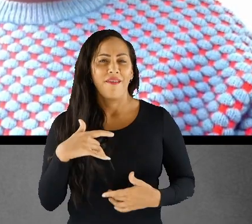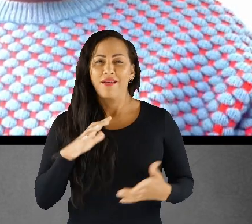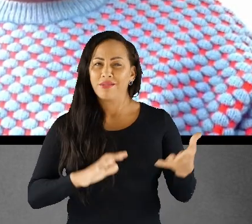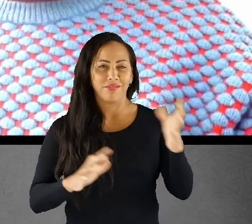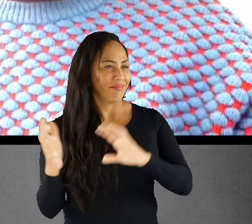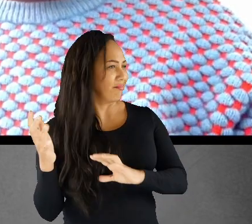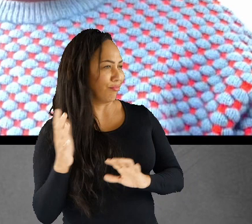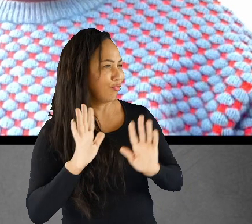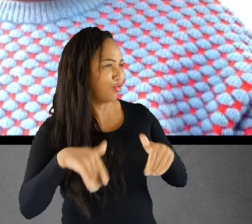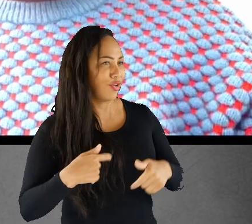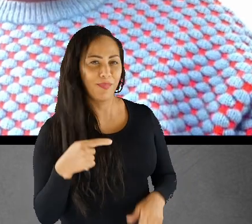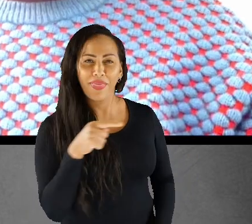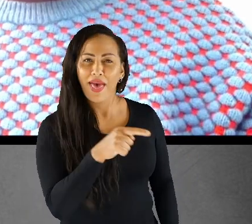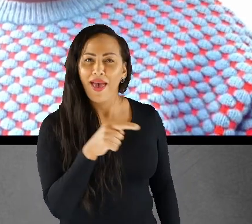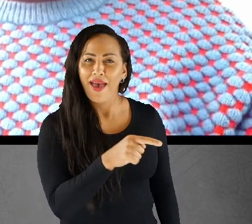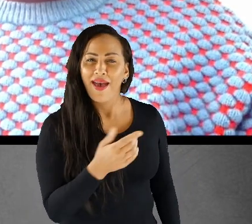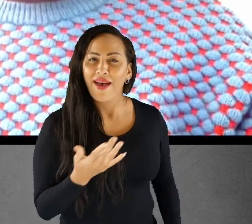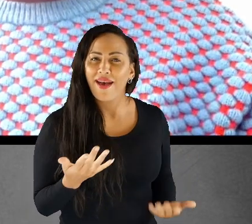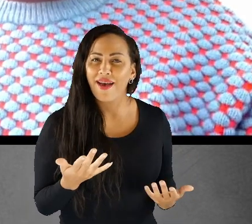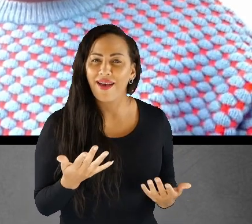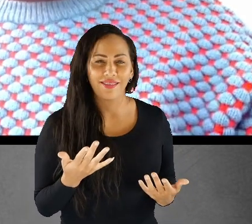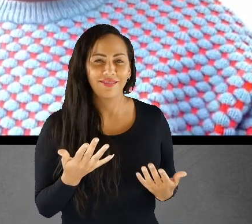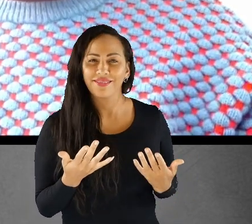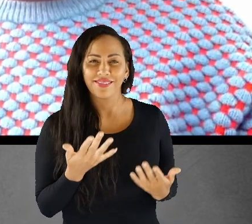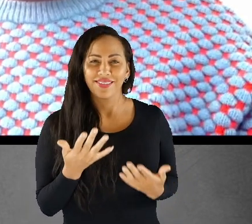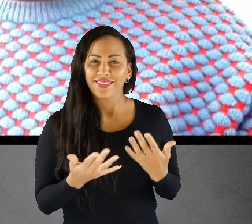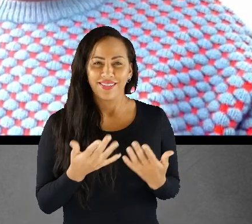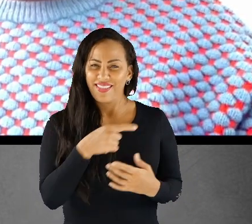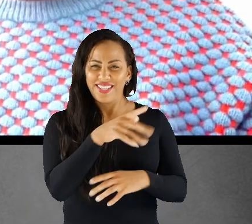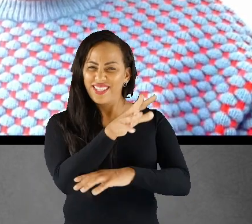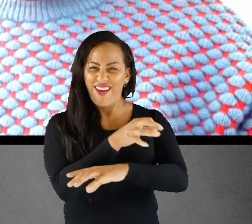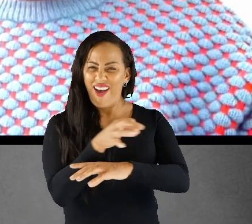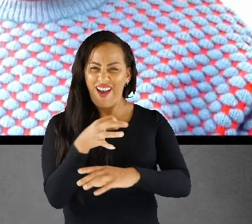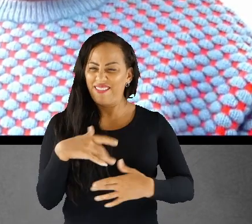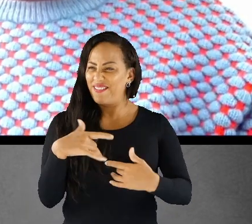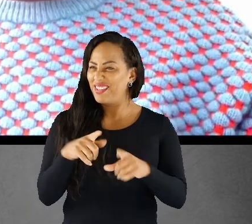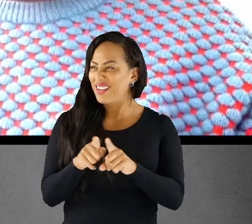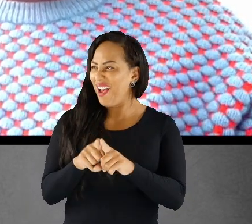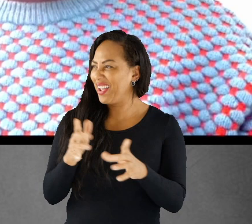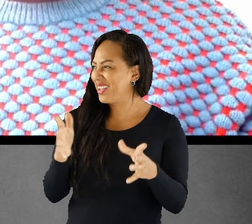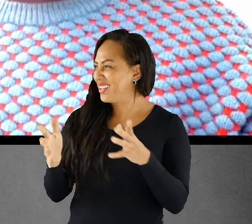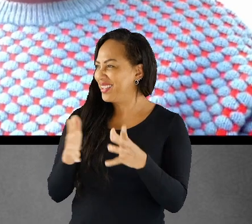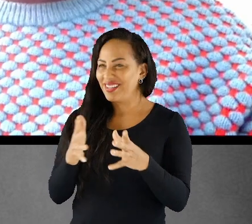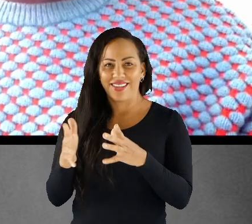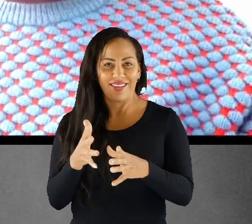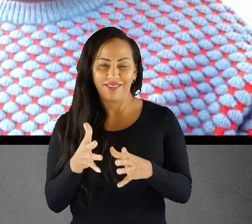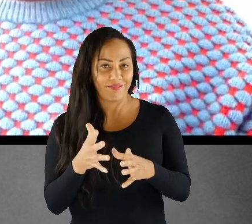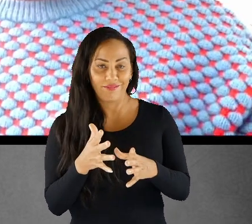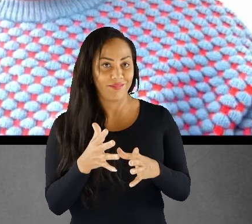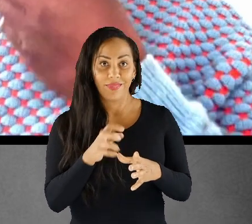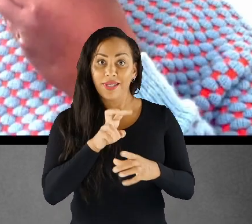it feels really out of place. The way it's been designed just feels